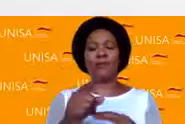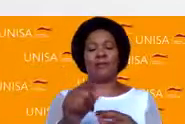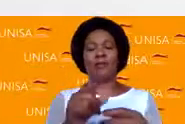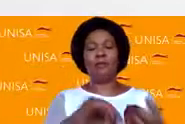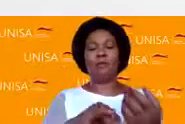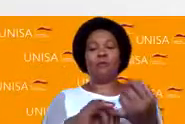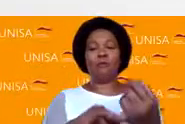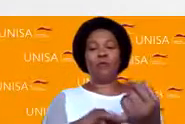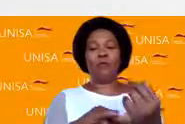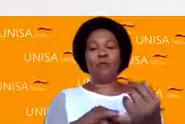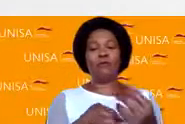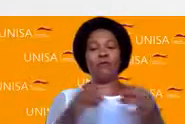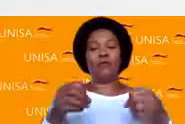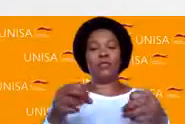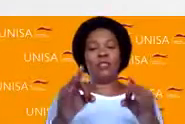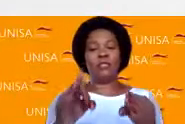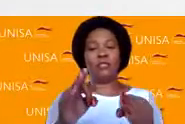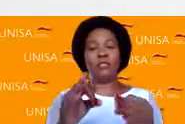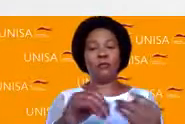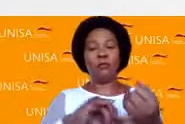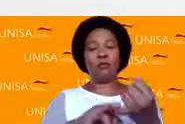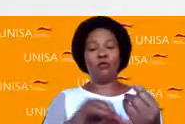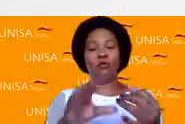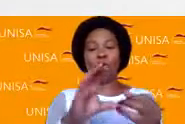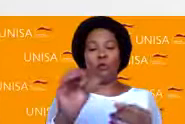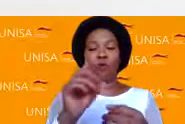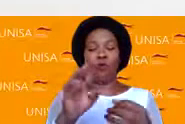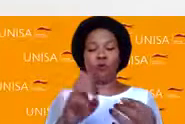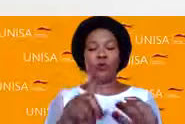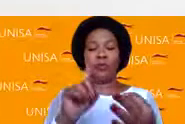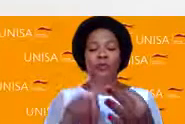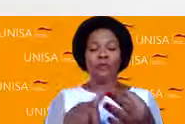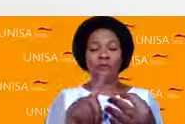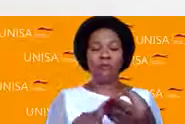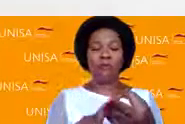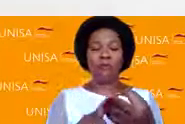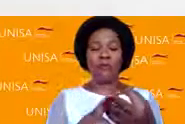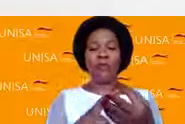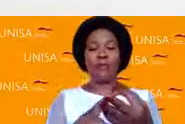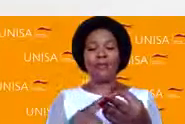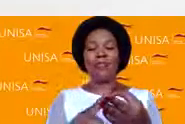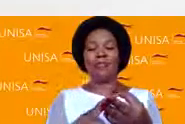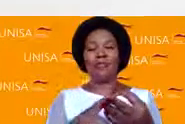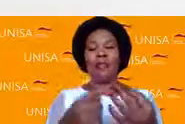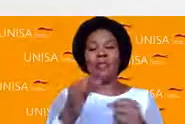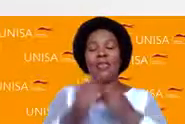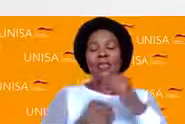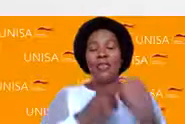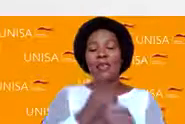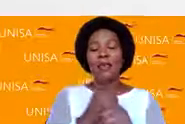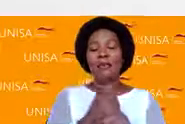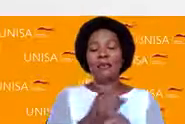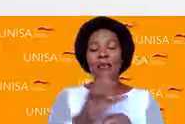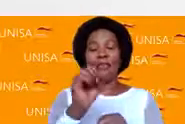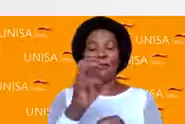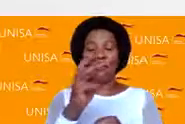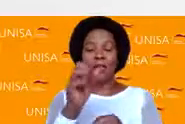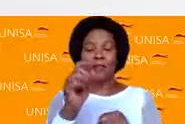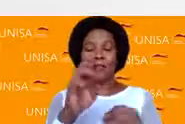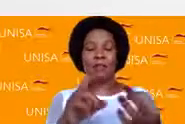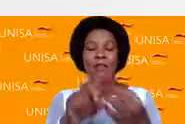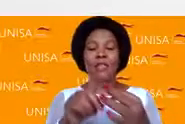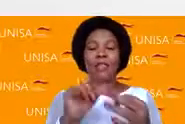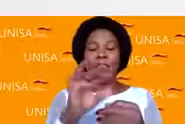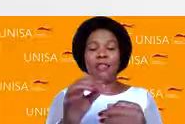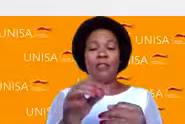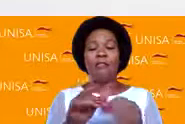official module site is usually the module code, followed by the year, followed by which semester it is or year. Then it will, if it's an e-tutor site,